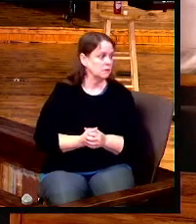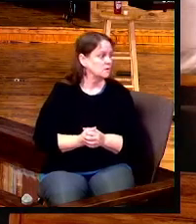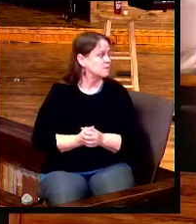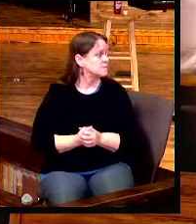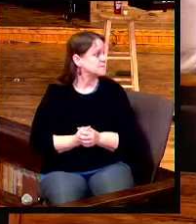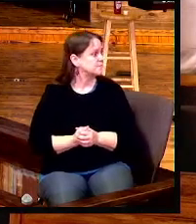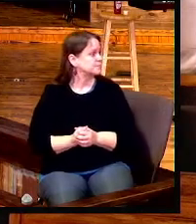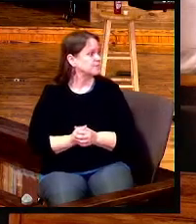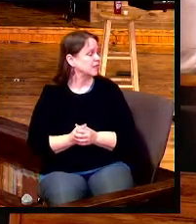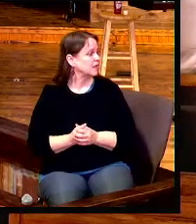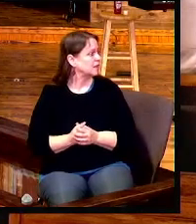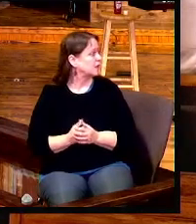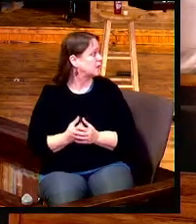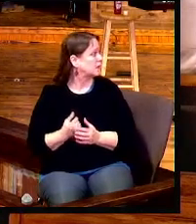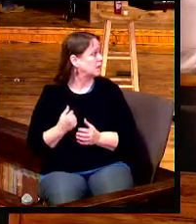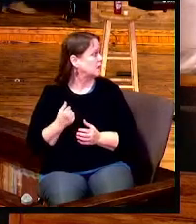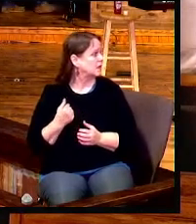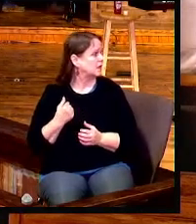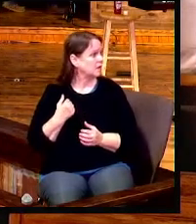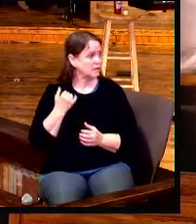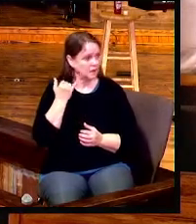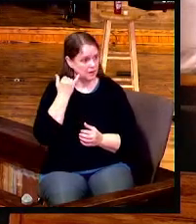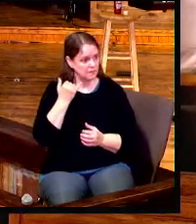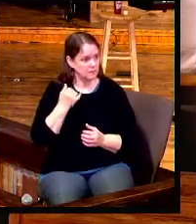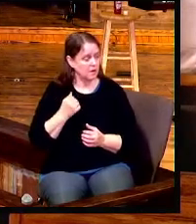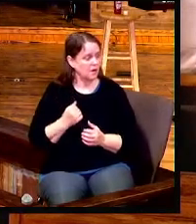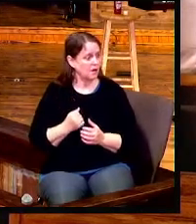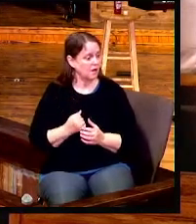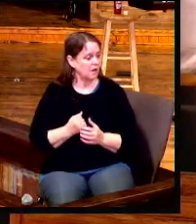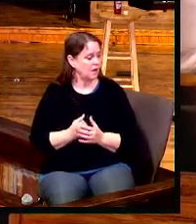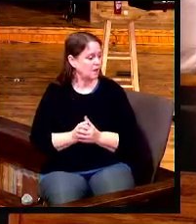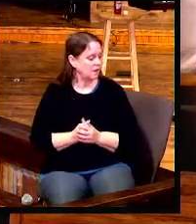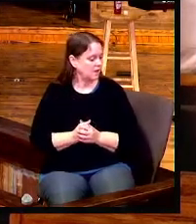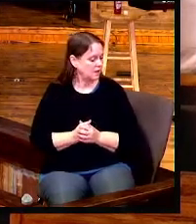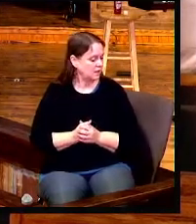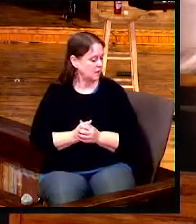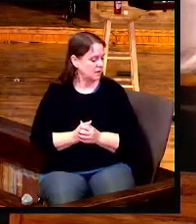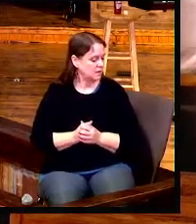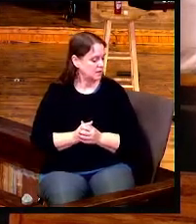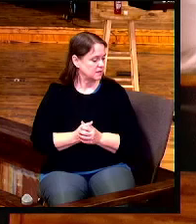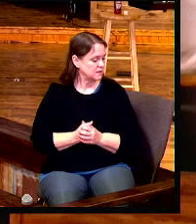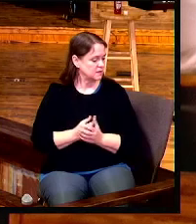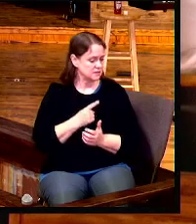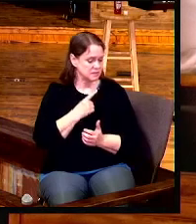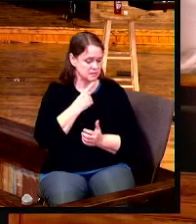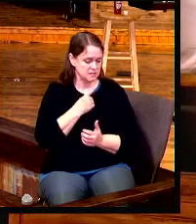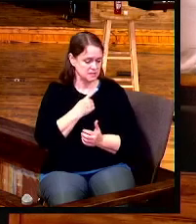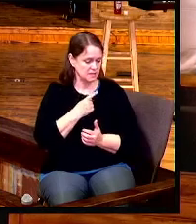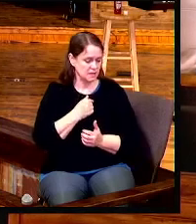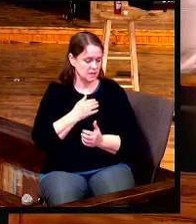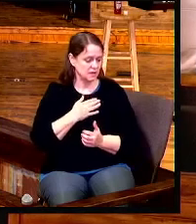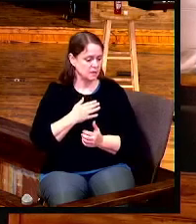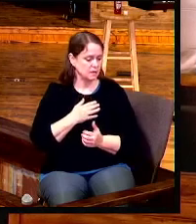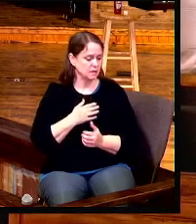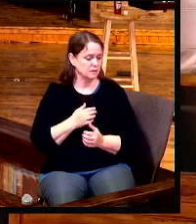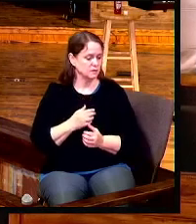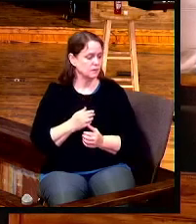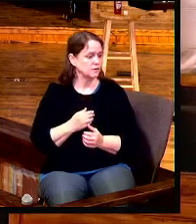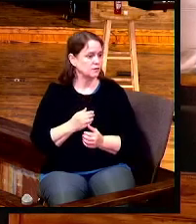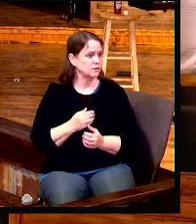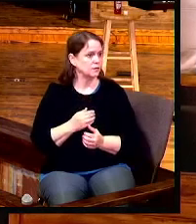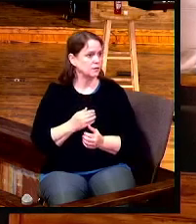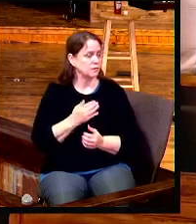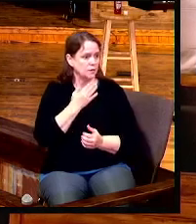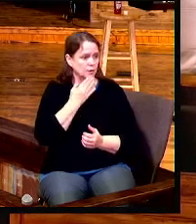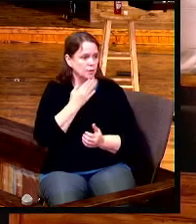So if I woke up my children every morning, if I walked into Ava's room every single morning and walked square up to her, shook her awake, said, "Good morning, wake